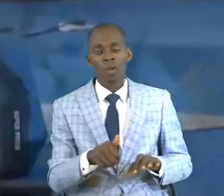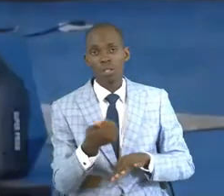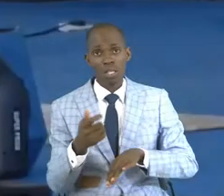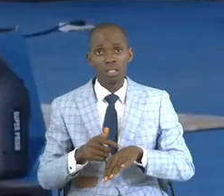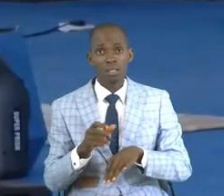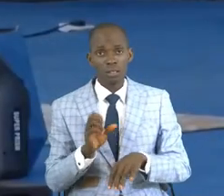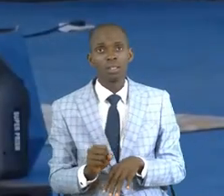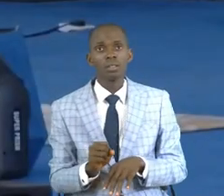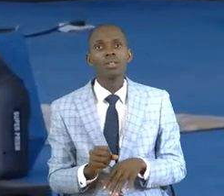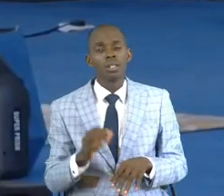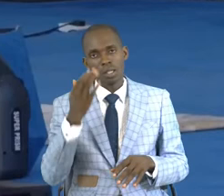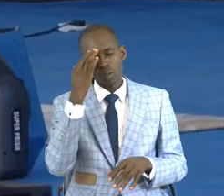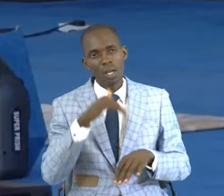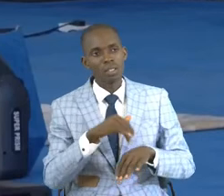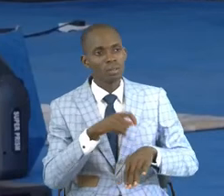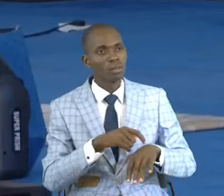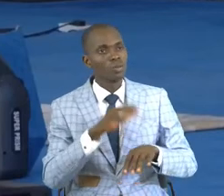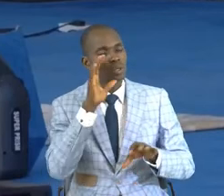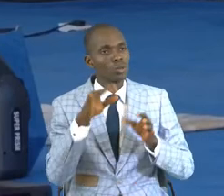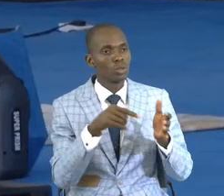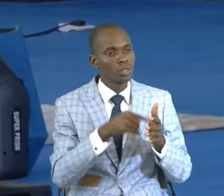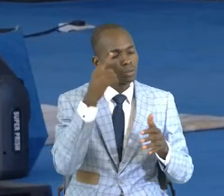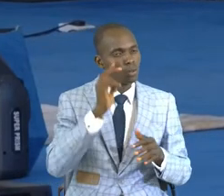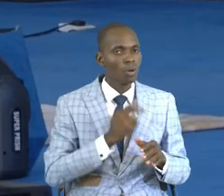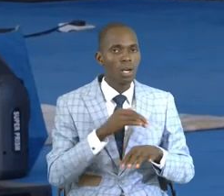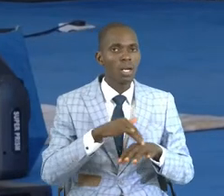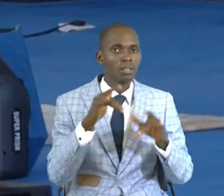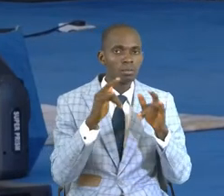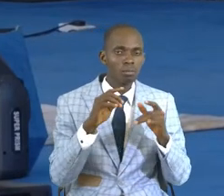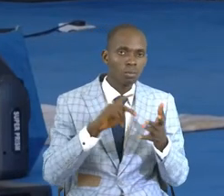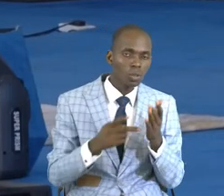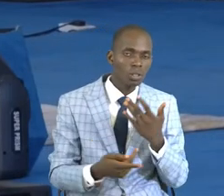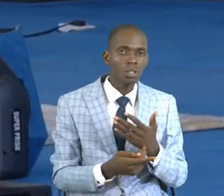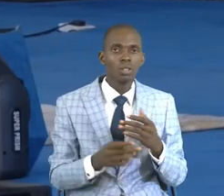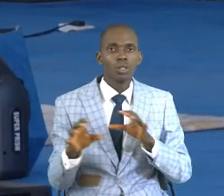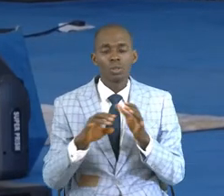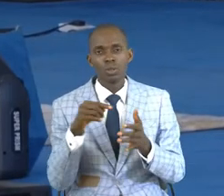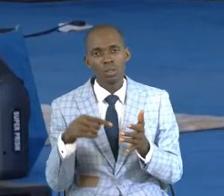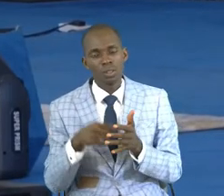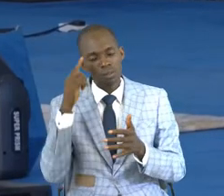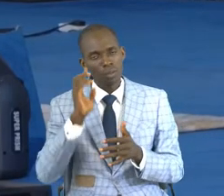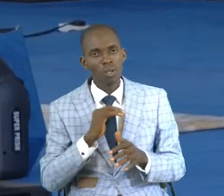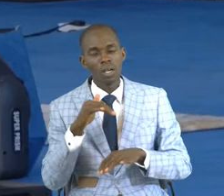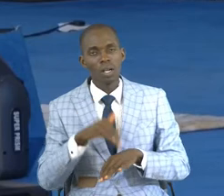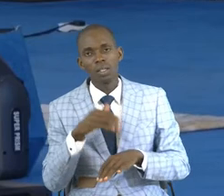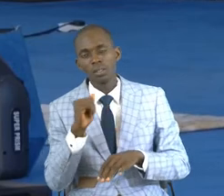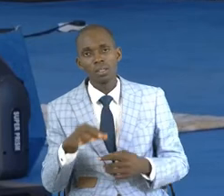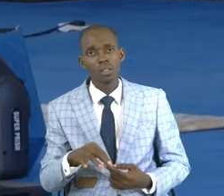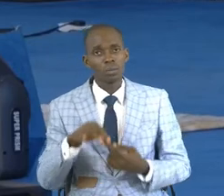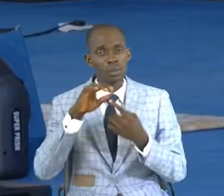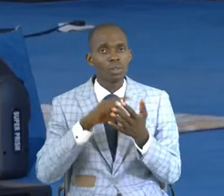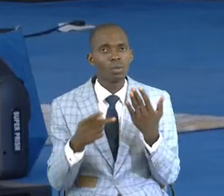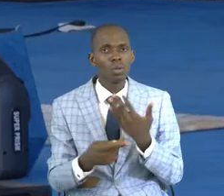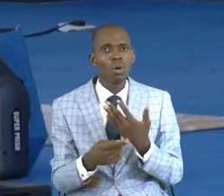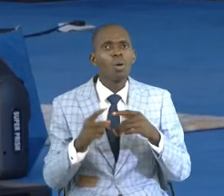the retreat, do that for us at the retreat, do that for us at a special occasion. But you know, all those